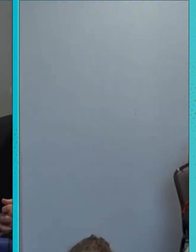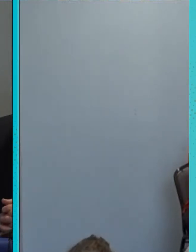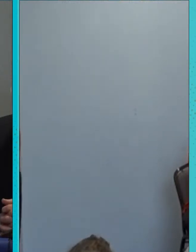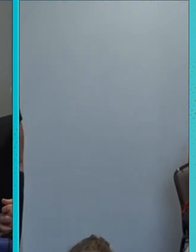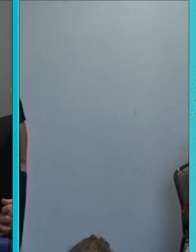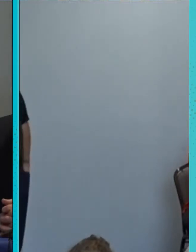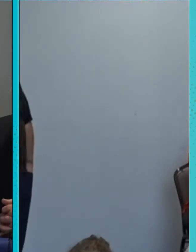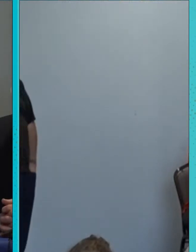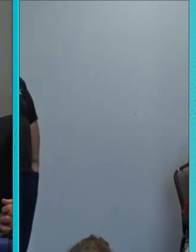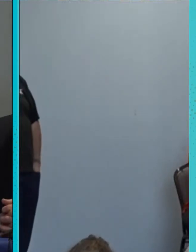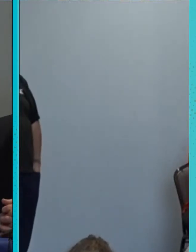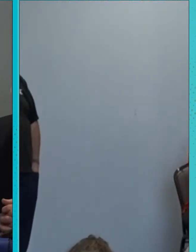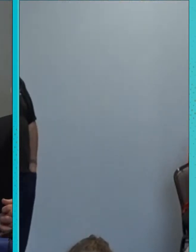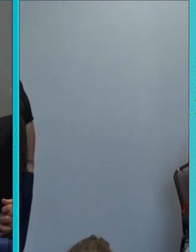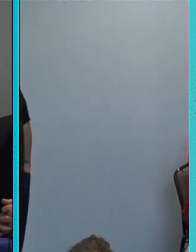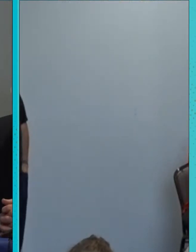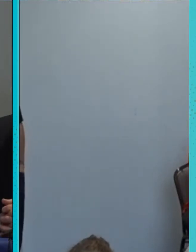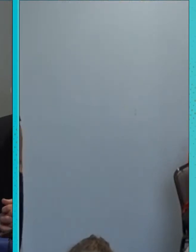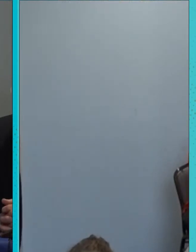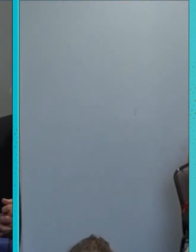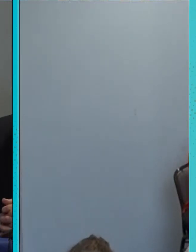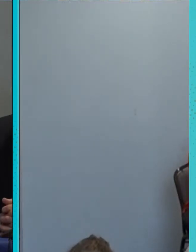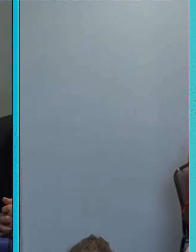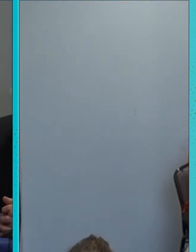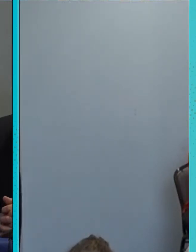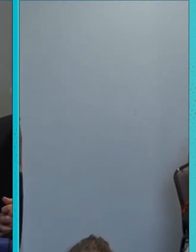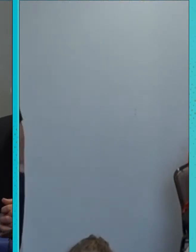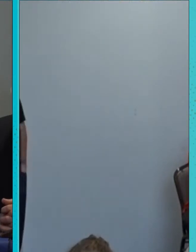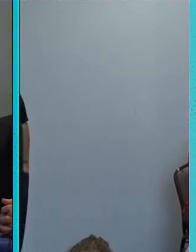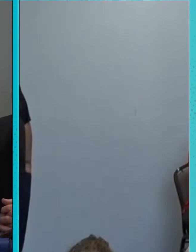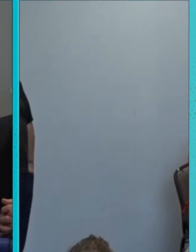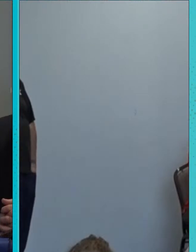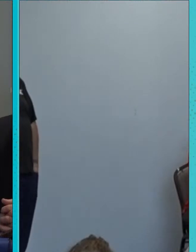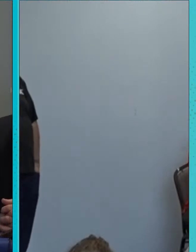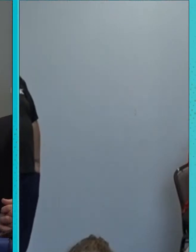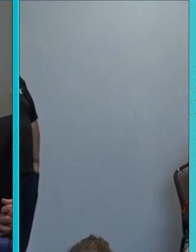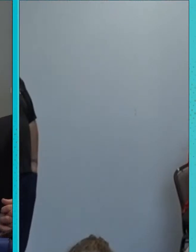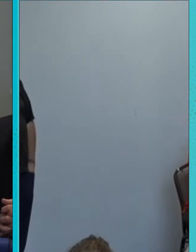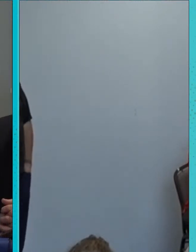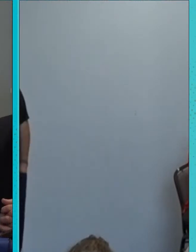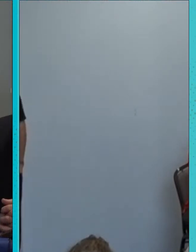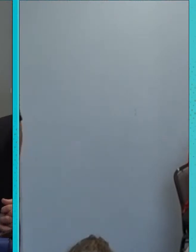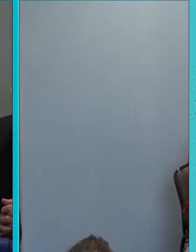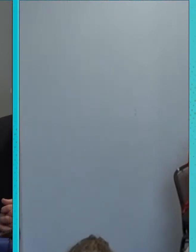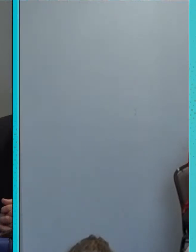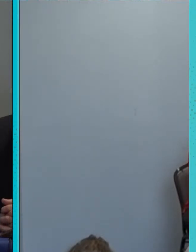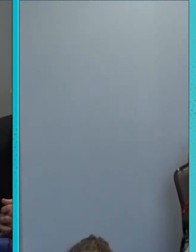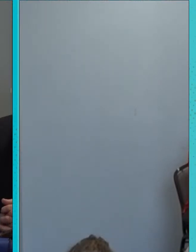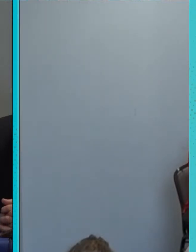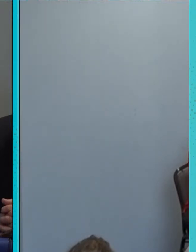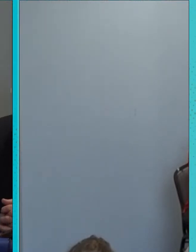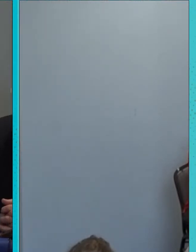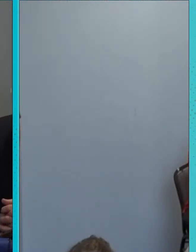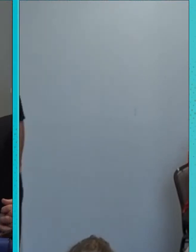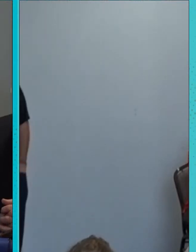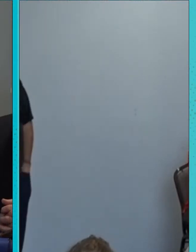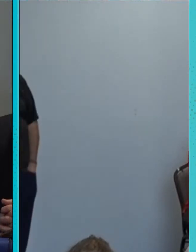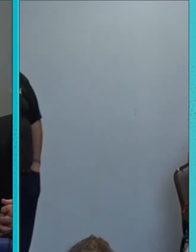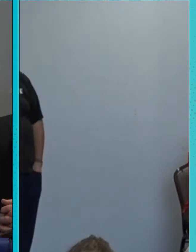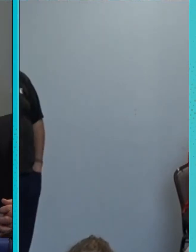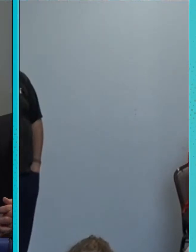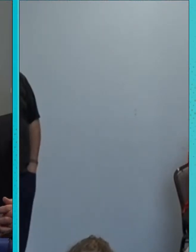be coaching again. Where I'm looking at other opportunities, possibly at Gallaudet University, coaching football. Their